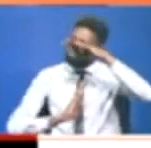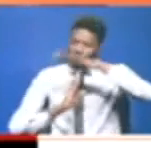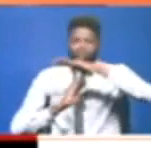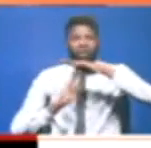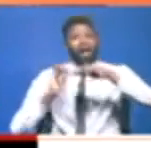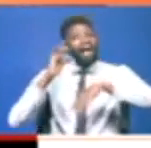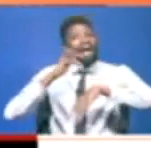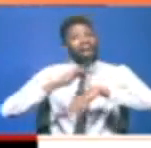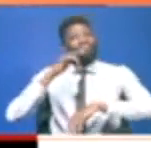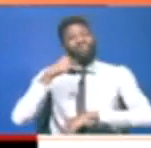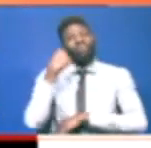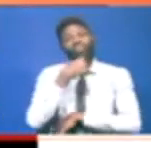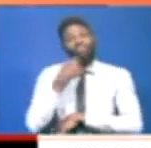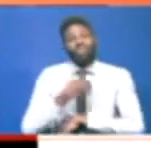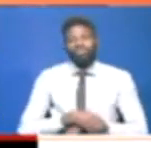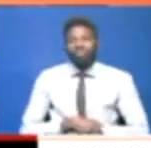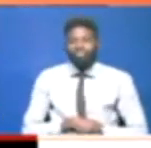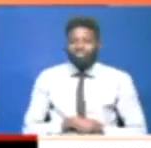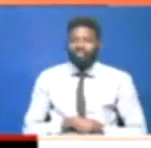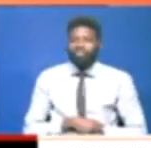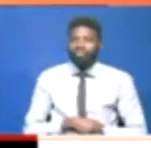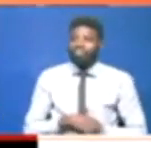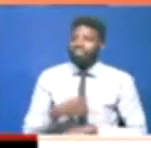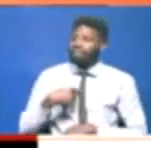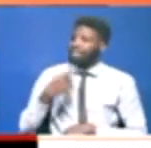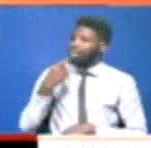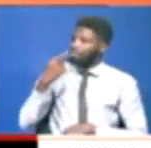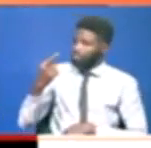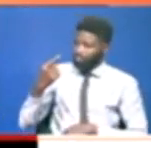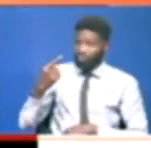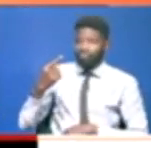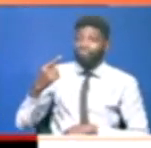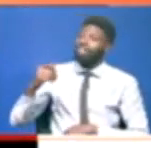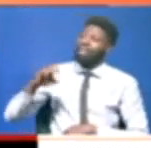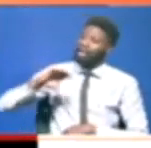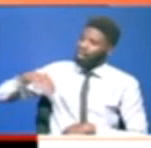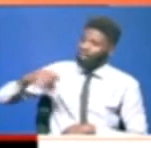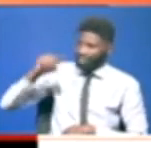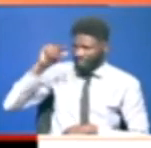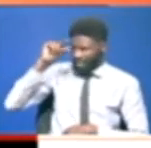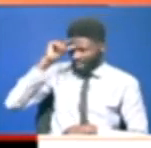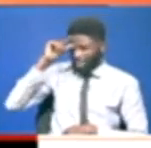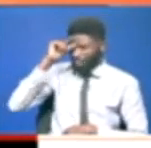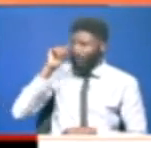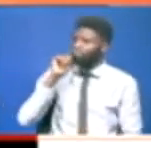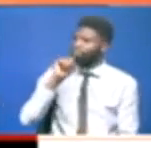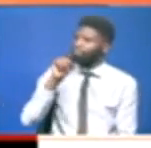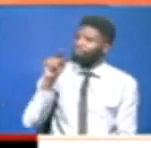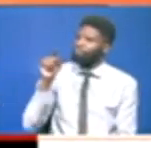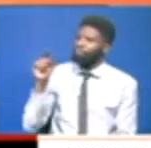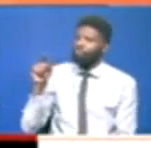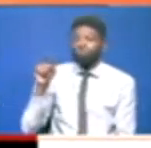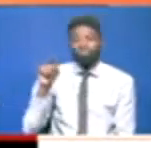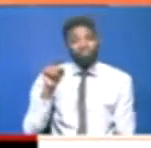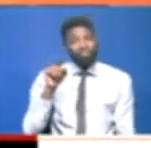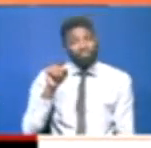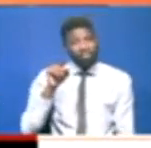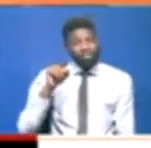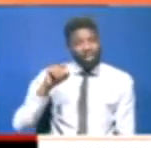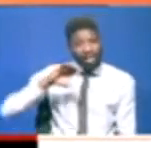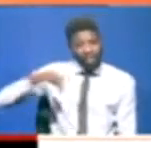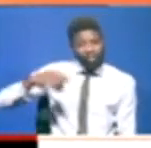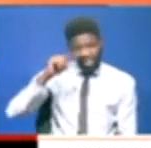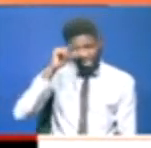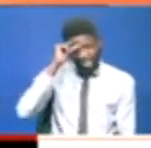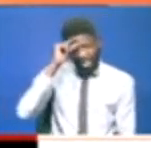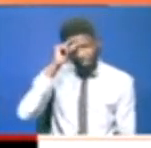I can say the counties. The counties. Yes. The counties are the biggest culprit. Yes. The biggest How culprit. Bad